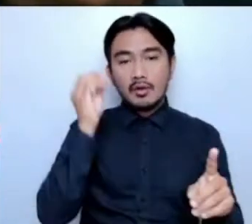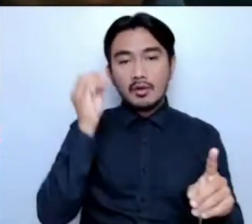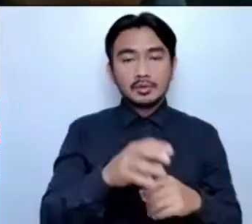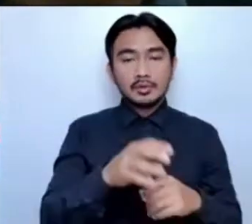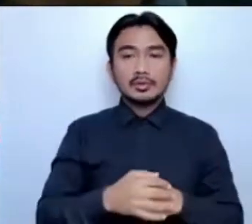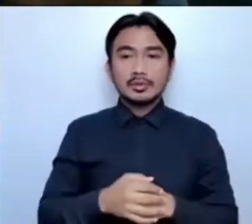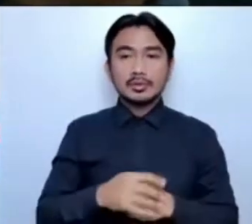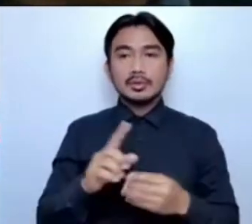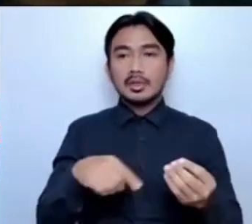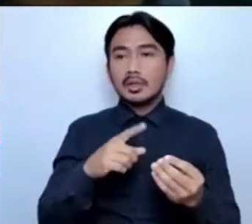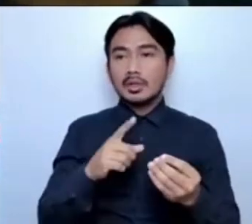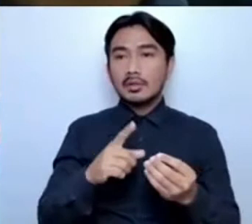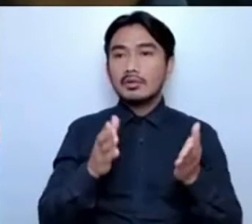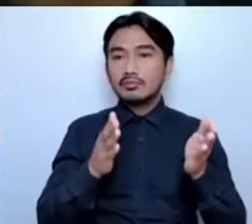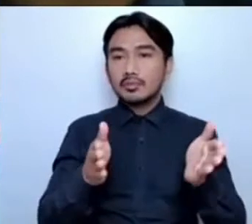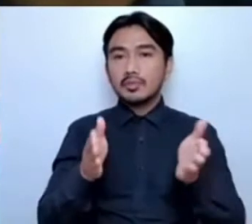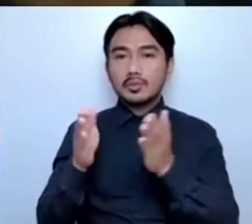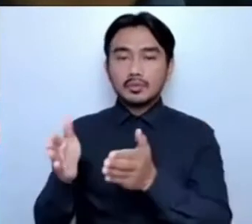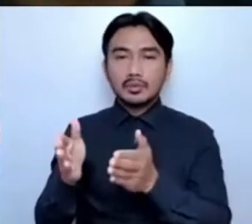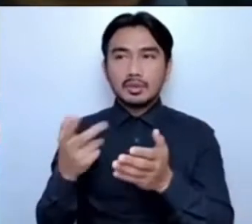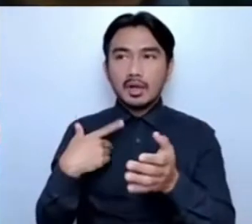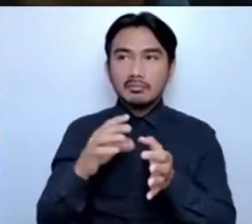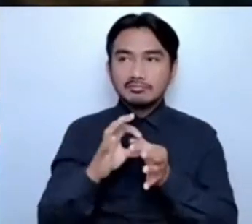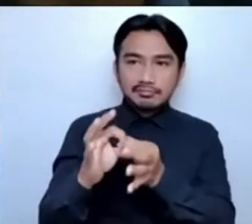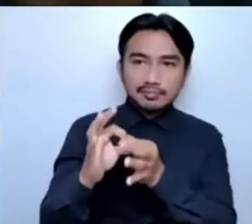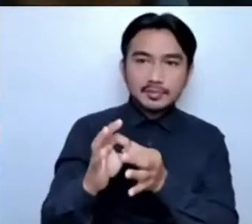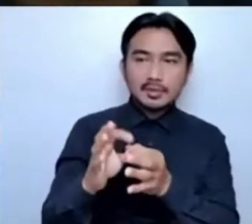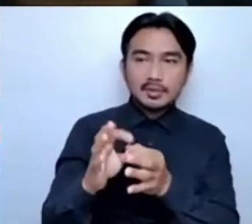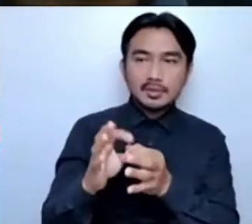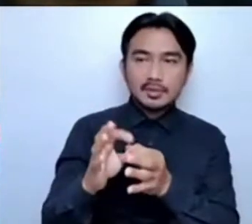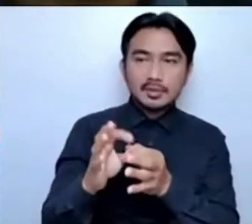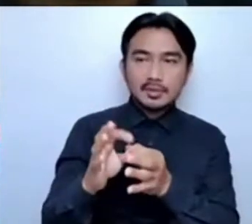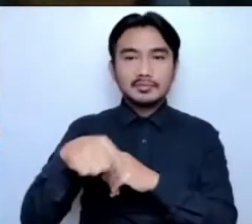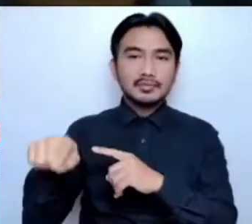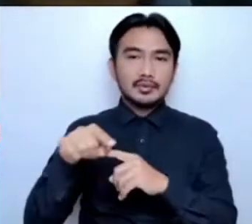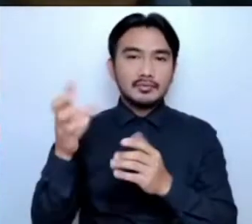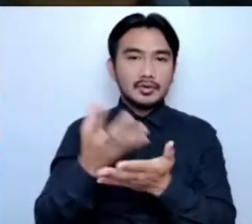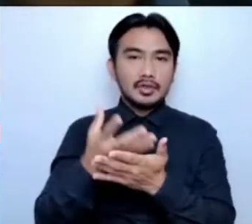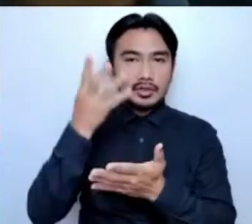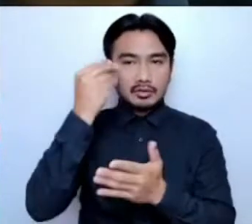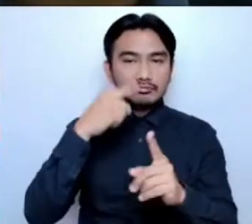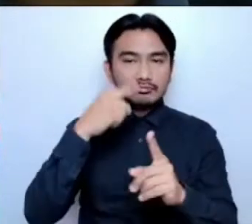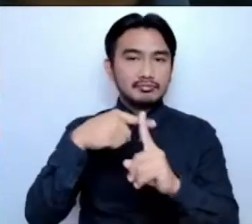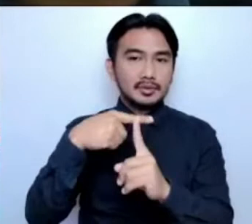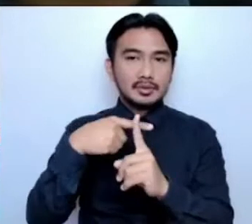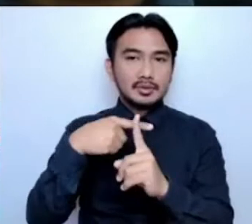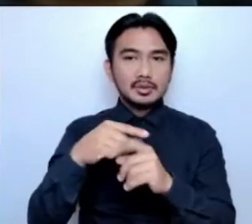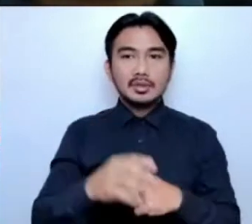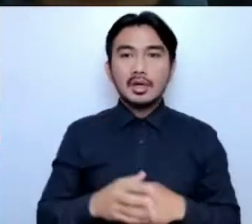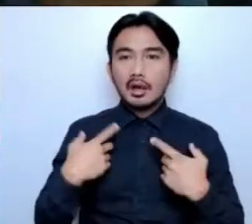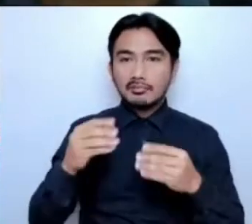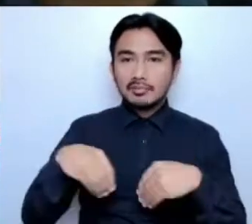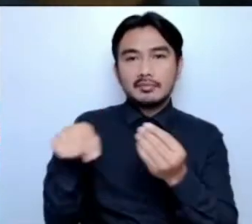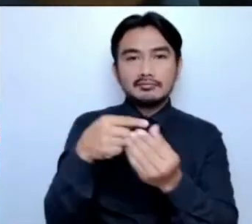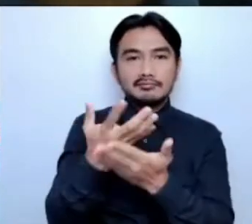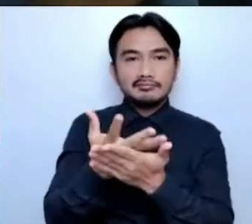strategies that maintain learning environments that motivate learners to work productively by assuming responsibility for their own